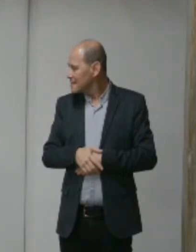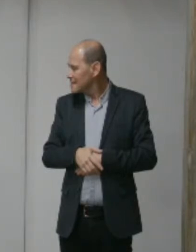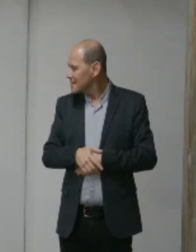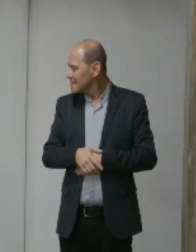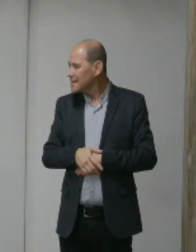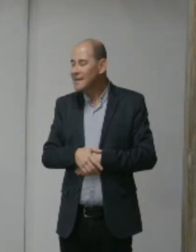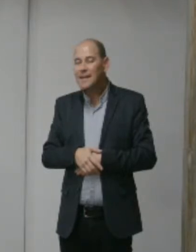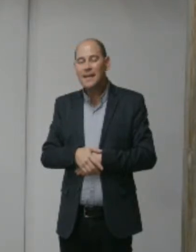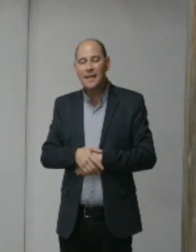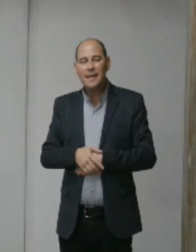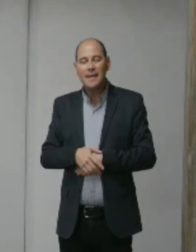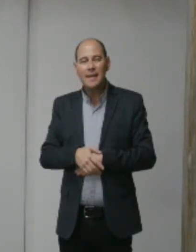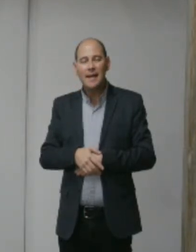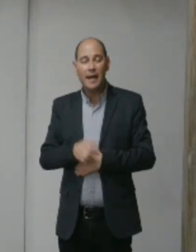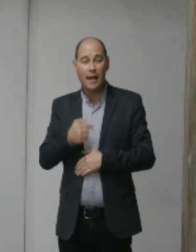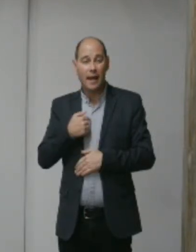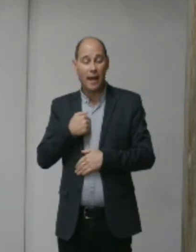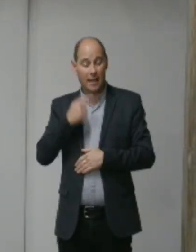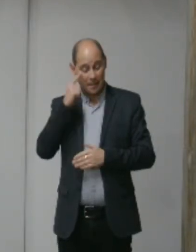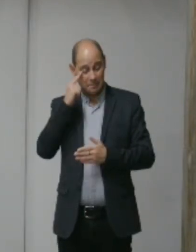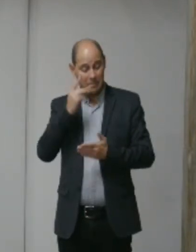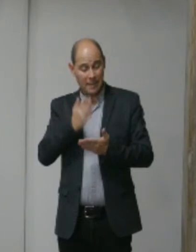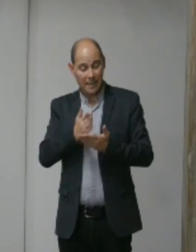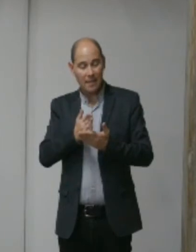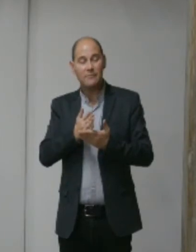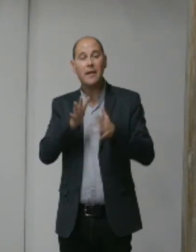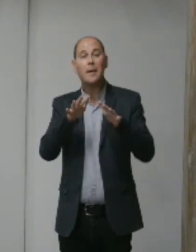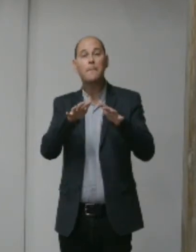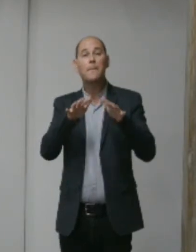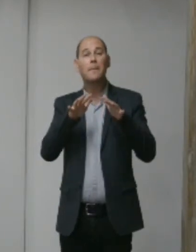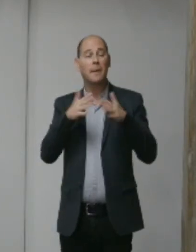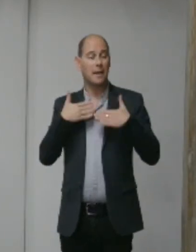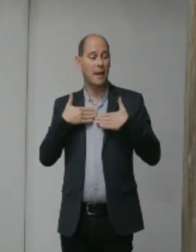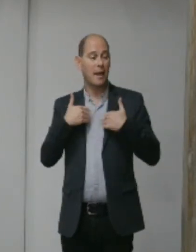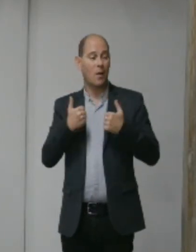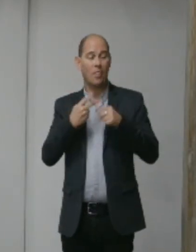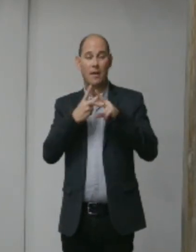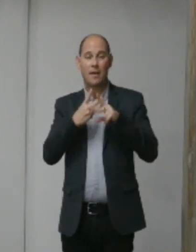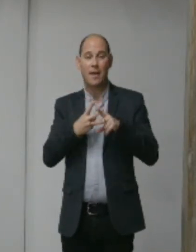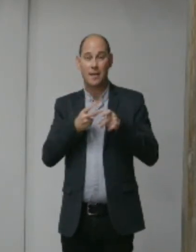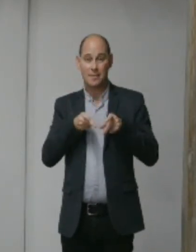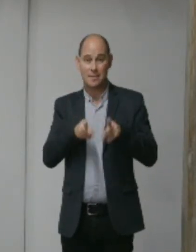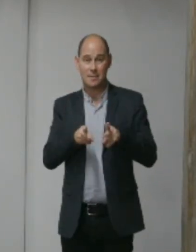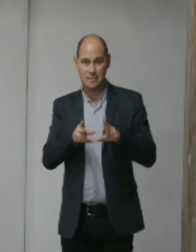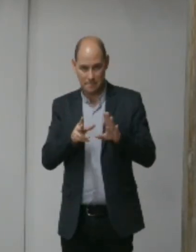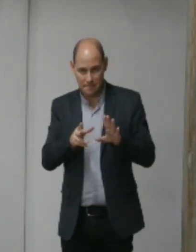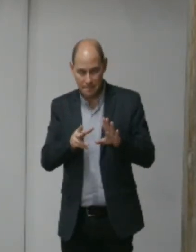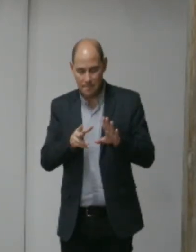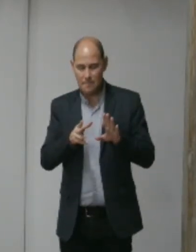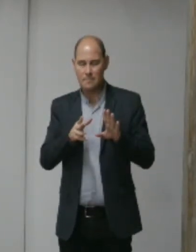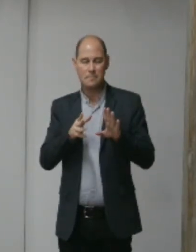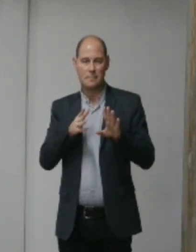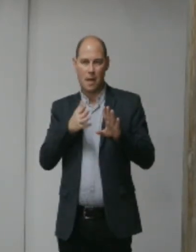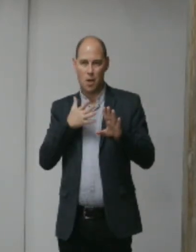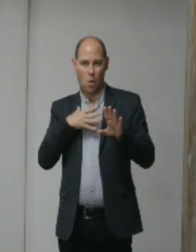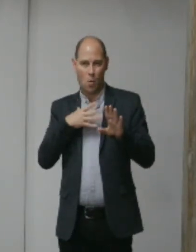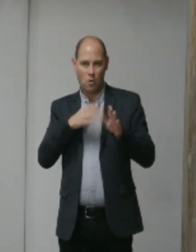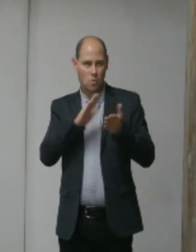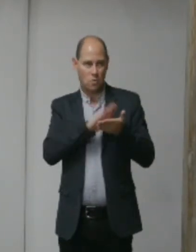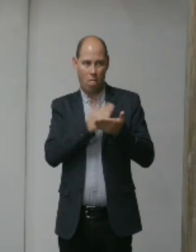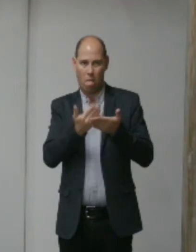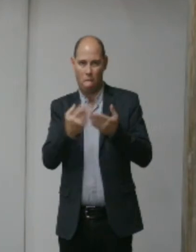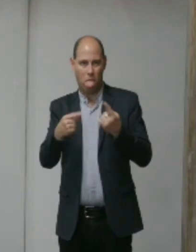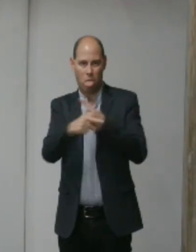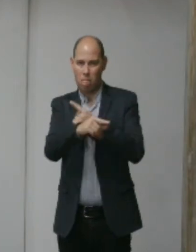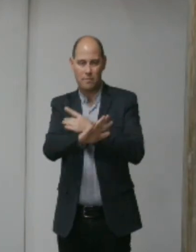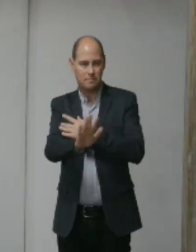I believe in a public healthcare system that's free for all. Like, I don't want this to kind of be misinterpreted that, you